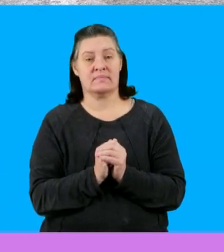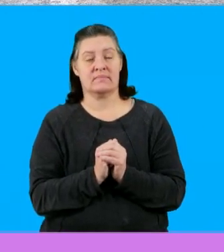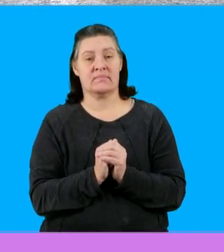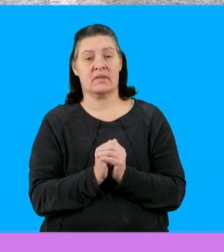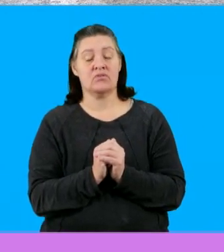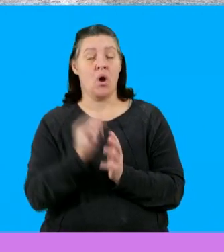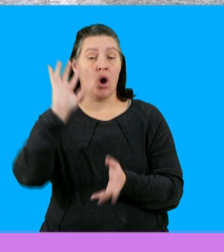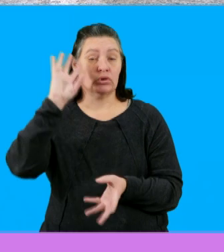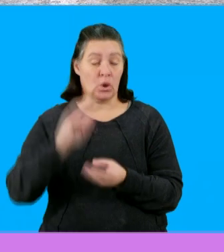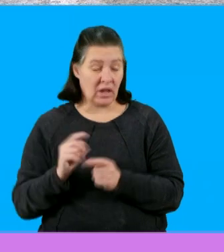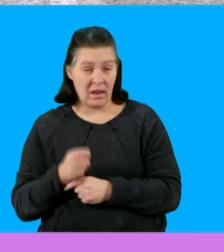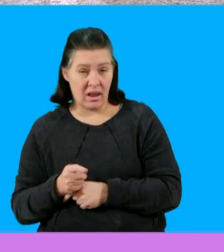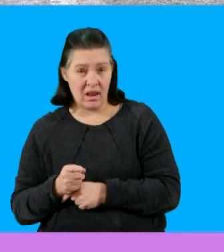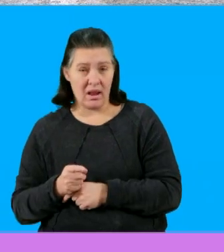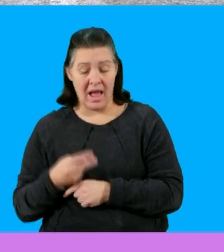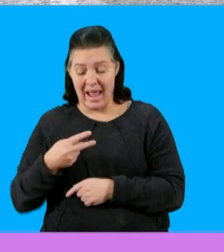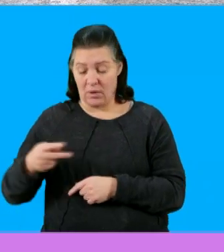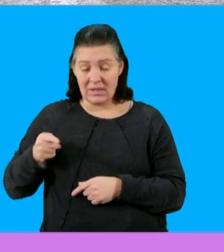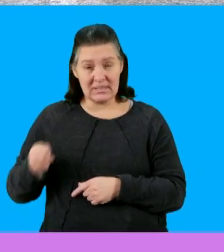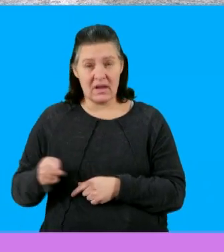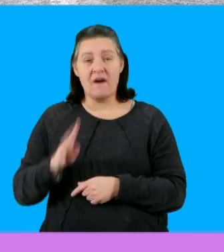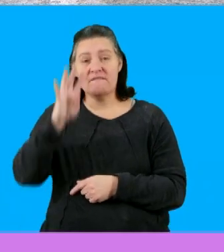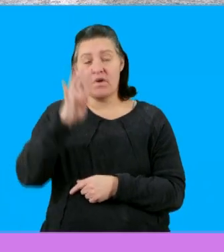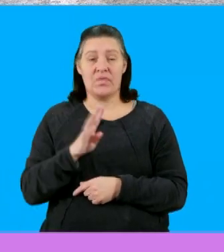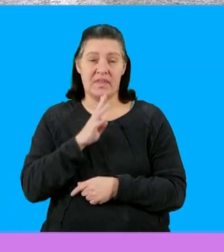So therefore, in total, Daniel will end up paying